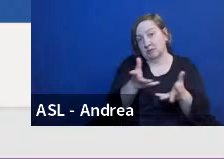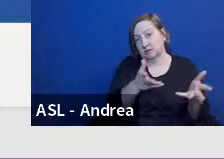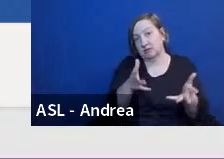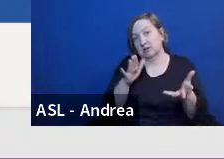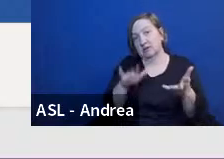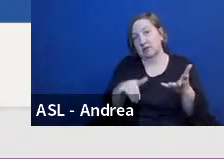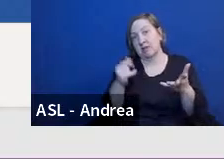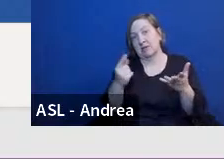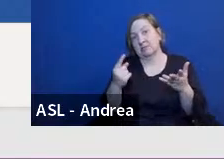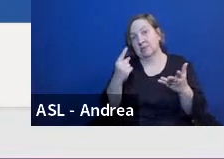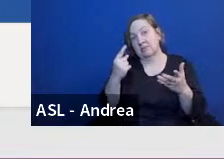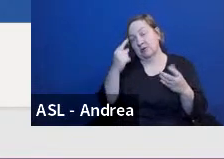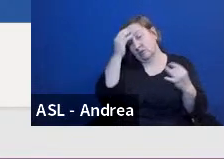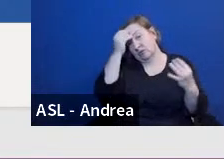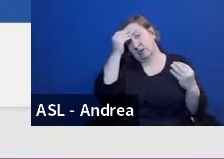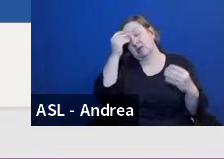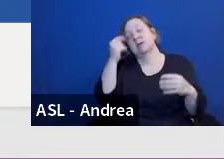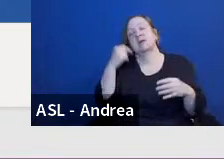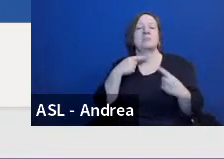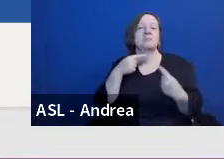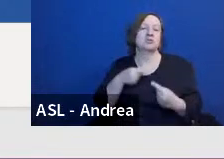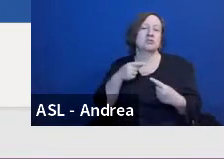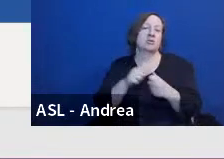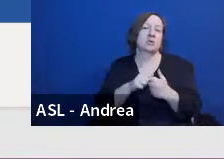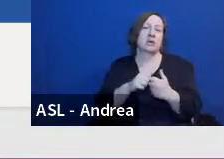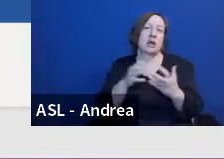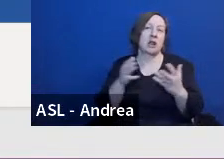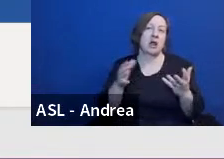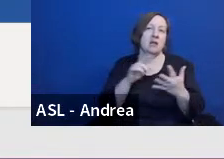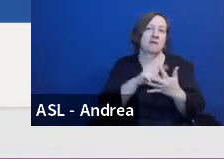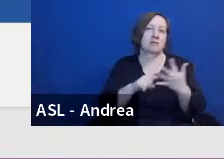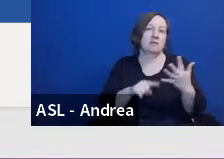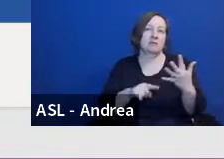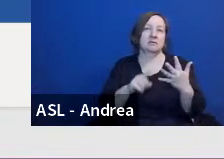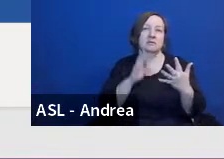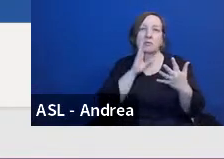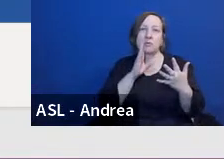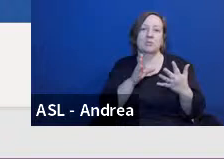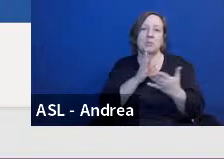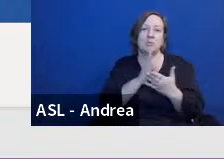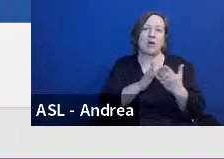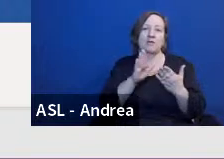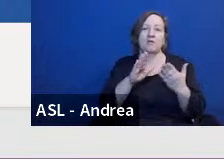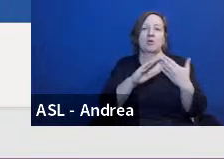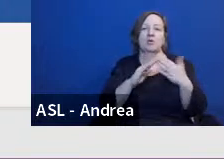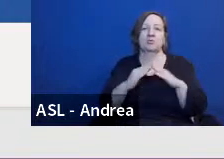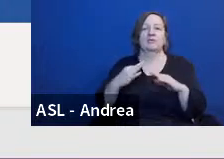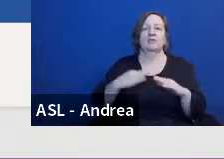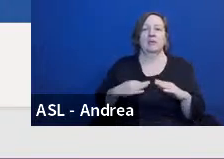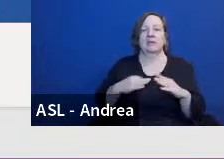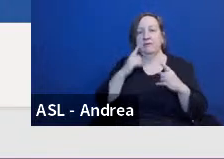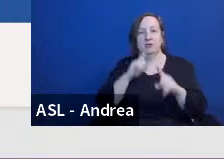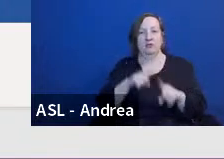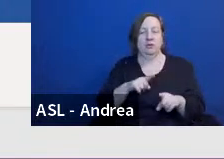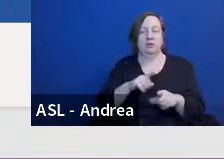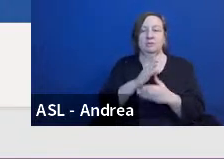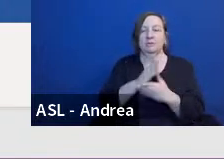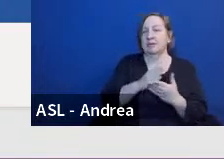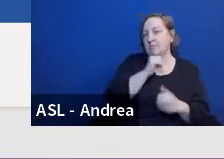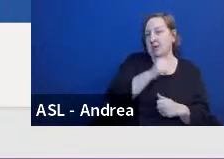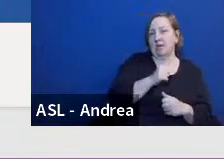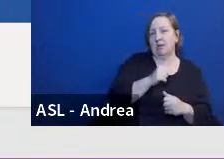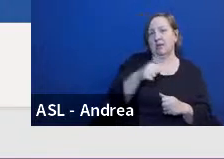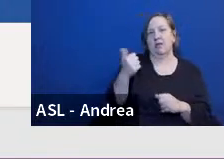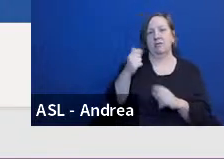something to consider. And I think what I'm struggling with is a lot of this stuff I think is going to be part of your community benefit agreement, and some of the stuff won't. It'll just be